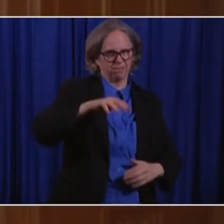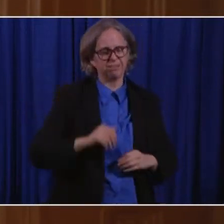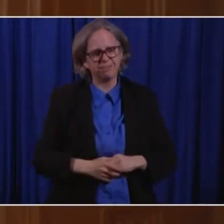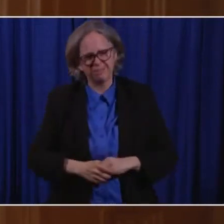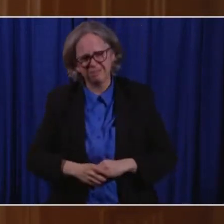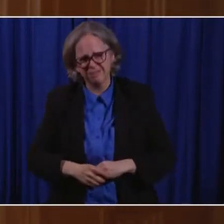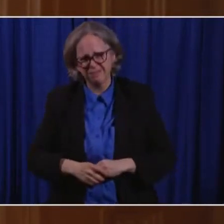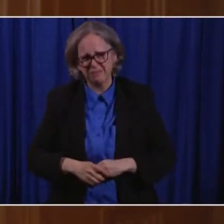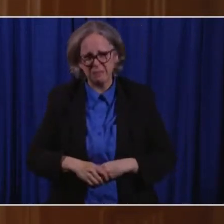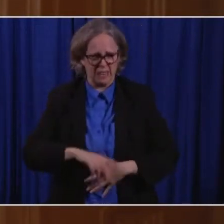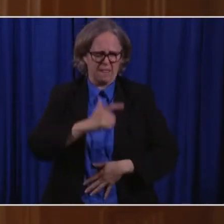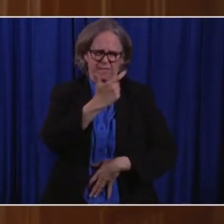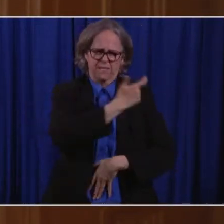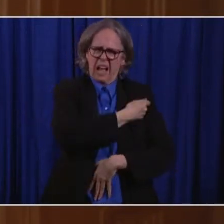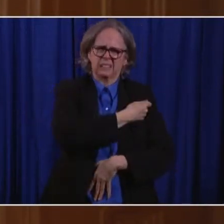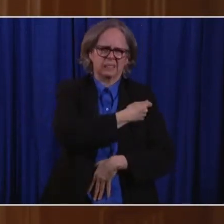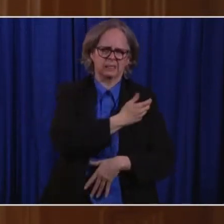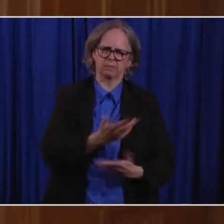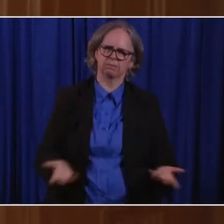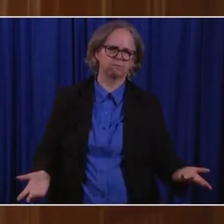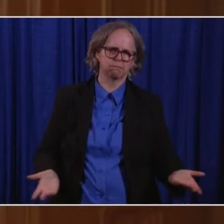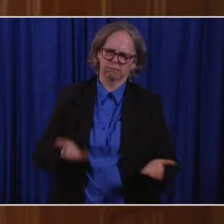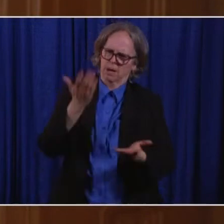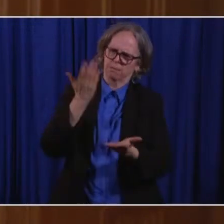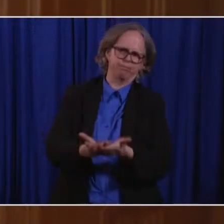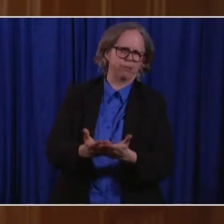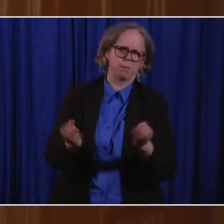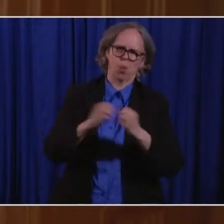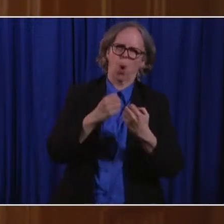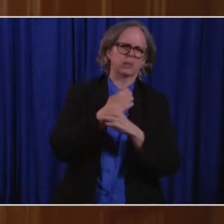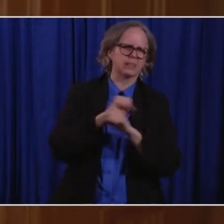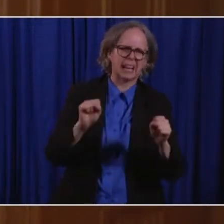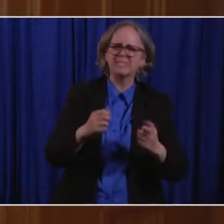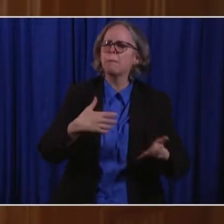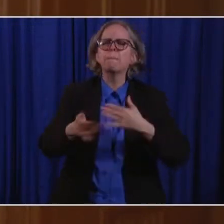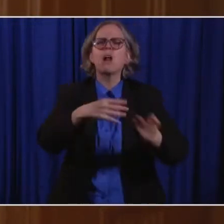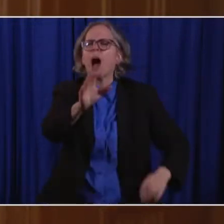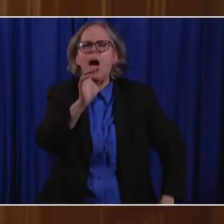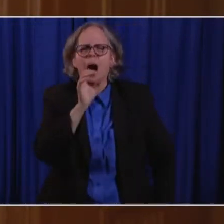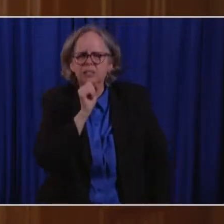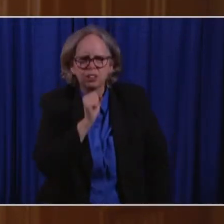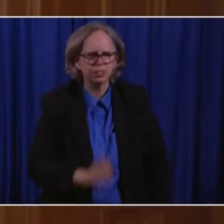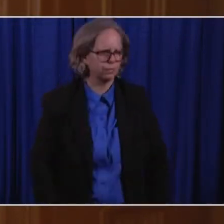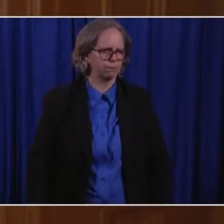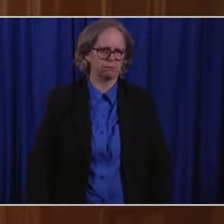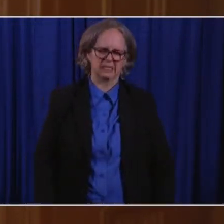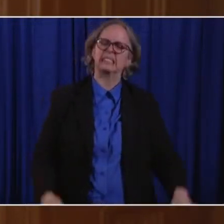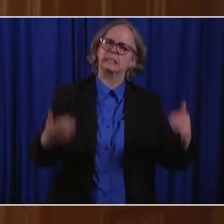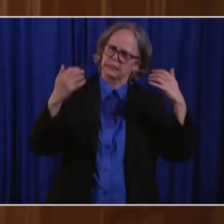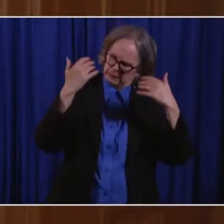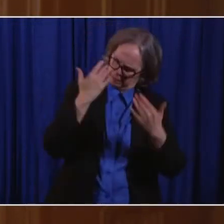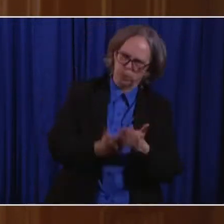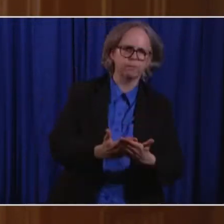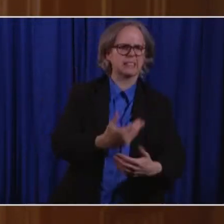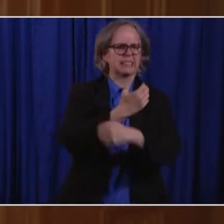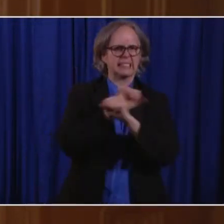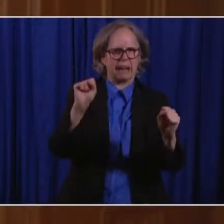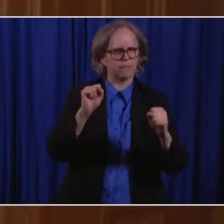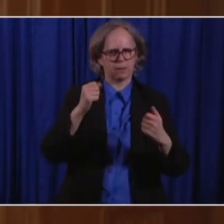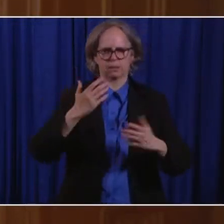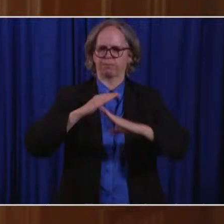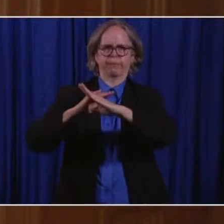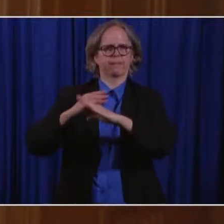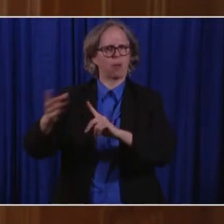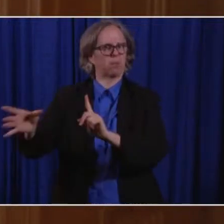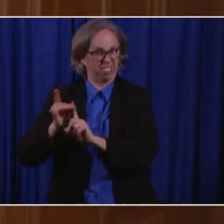Vaccination is clearly safer, regardless of age, than running the risk of getting COVID. In fact, thanks to a